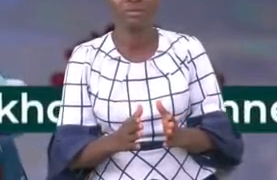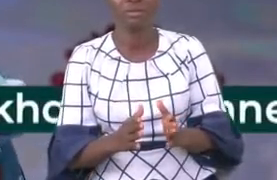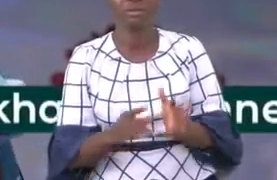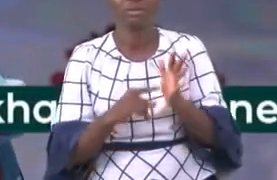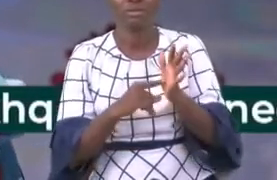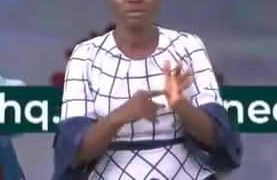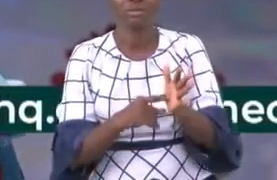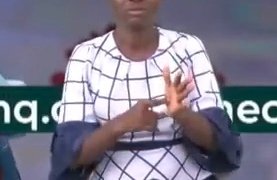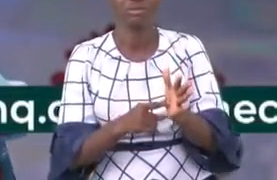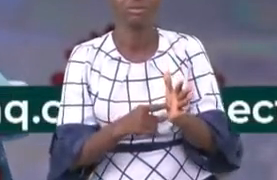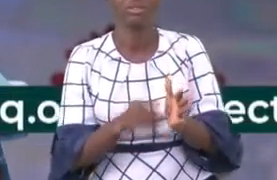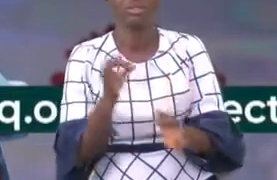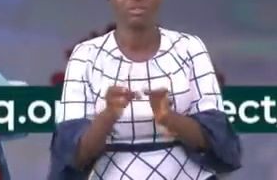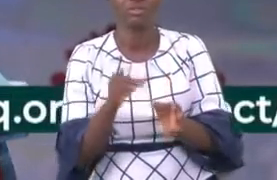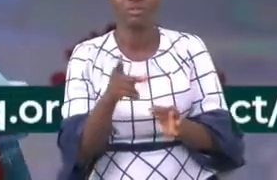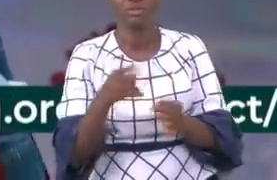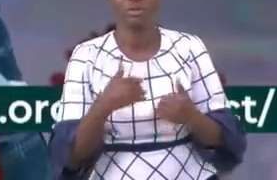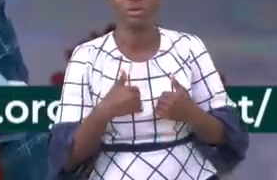because there will be a miracle tonight.